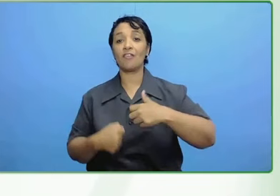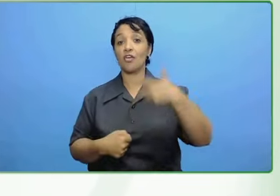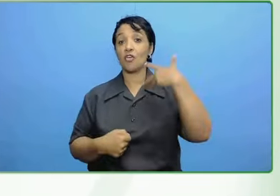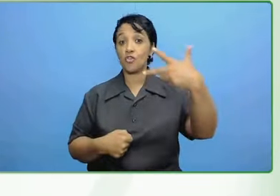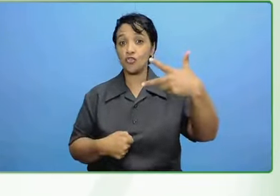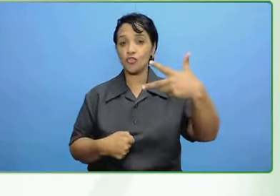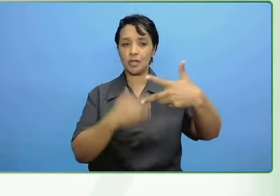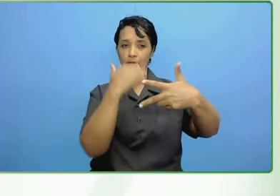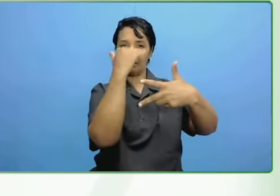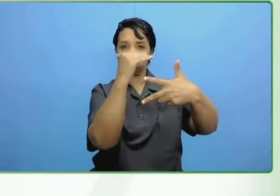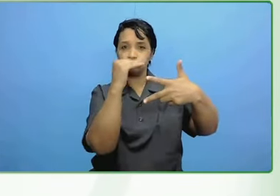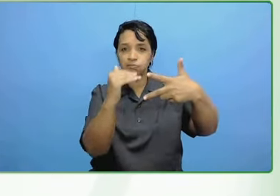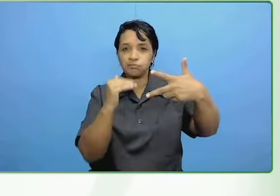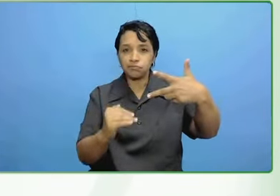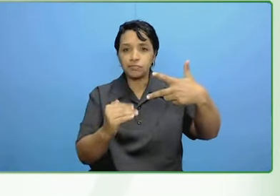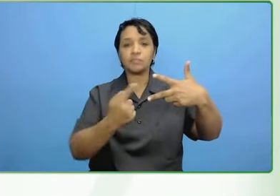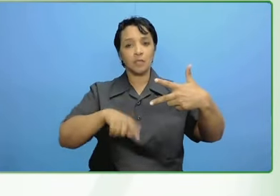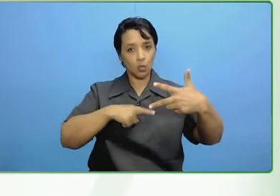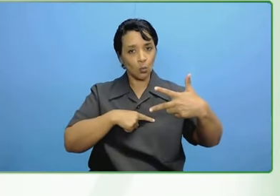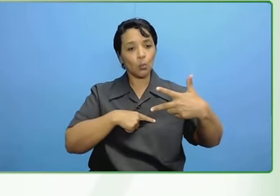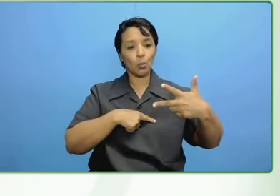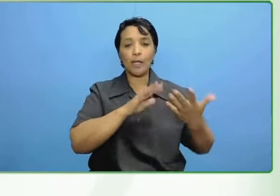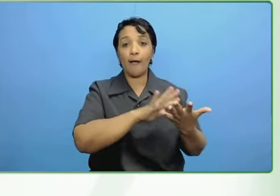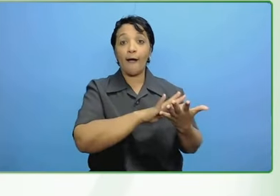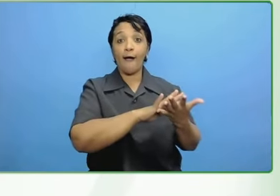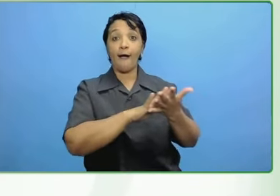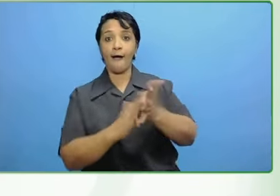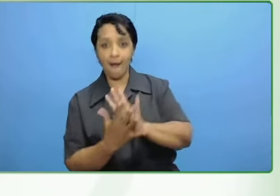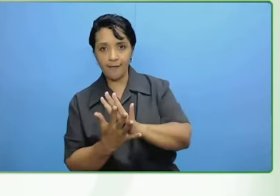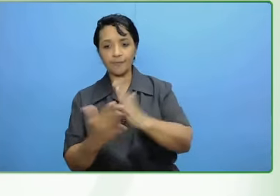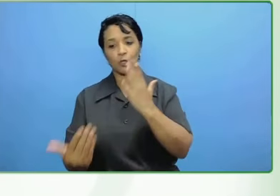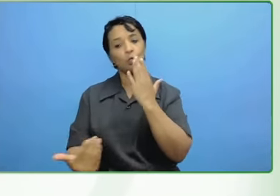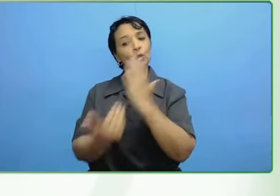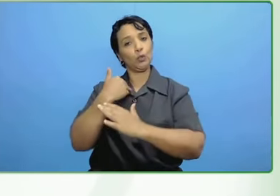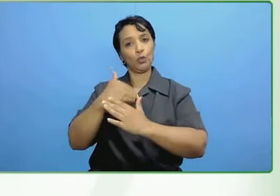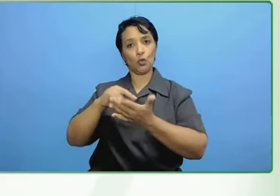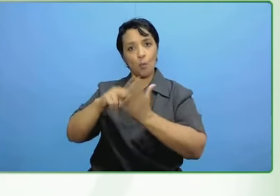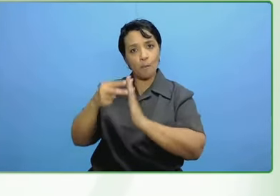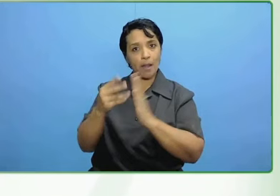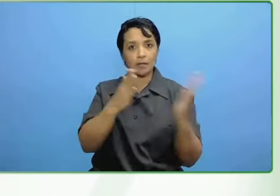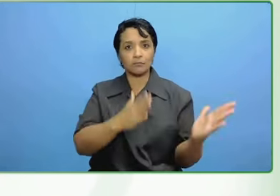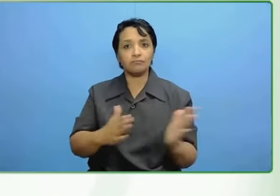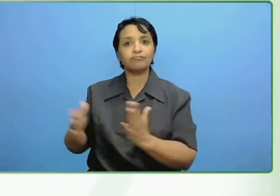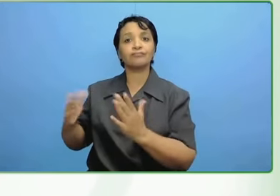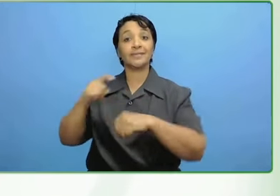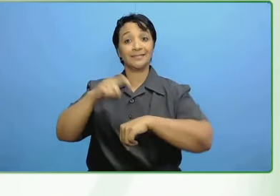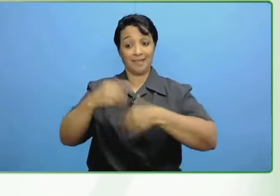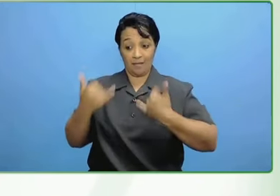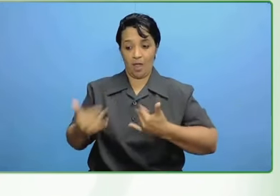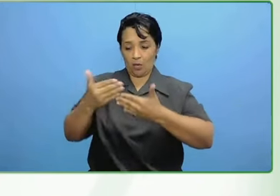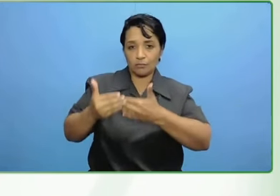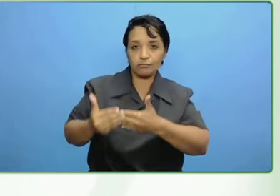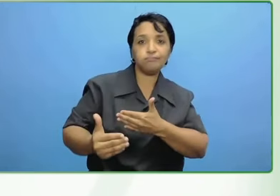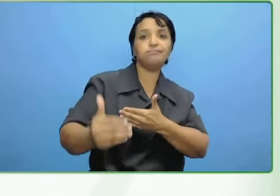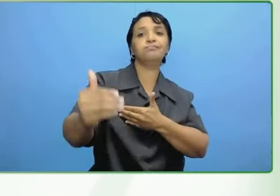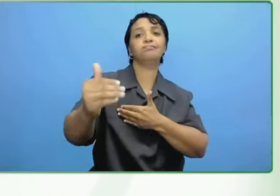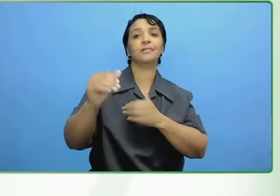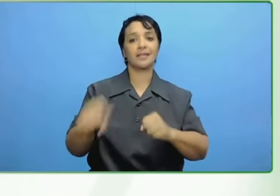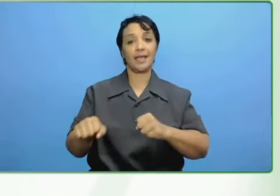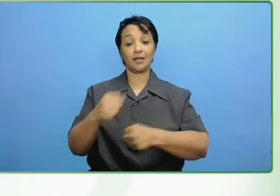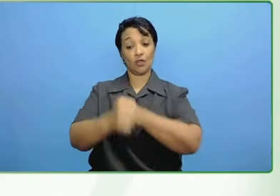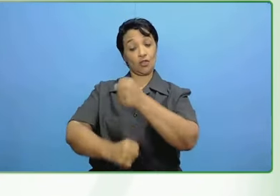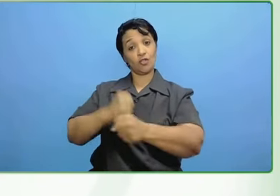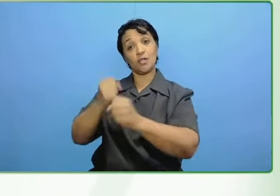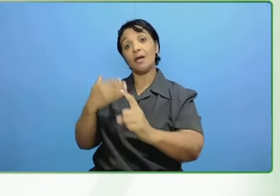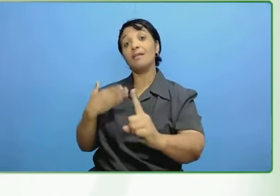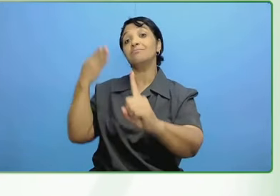and have started implementing new plans and initiatives under the current Enabling Master Plan 2030.